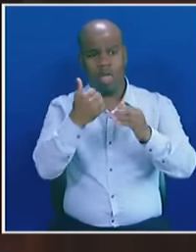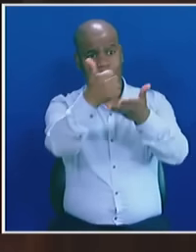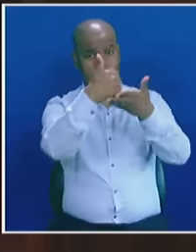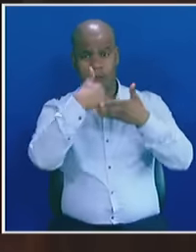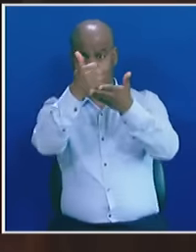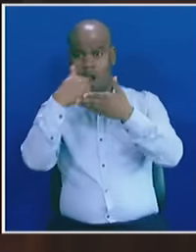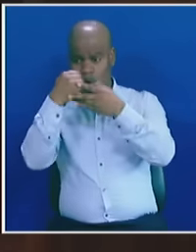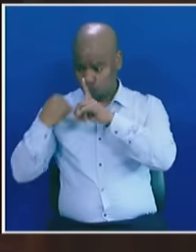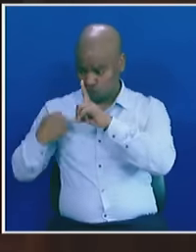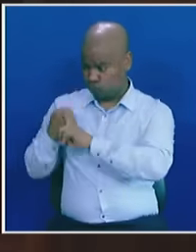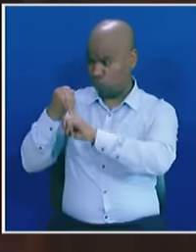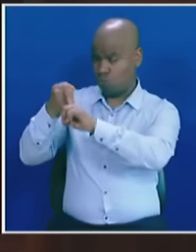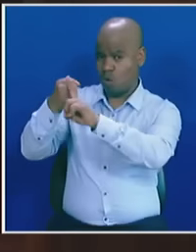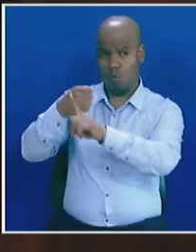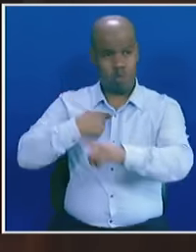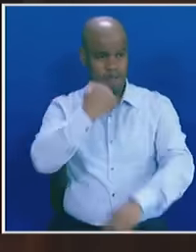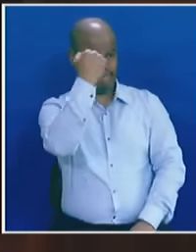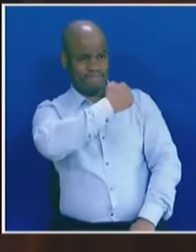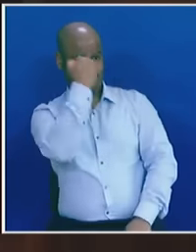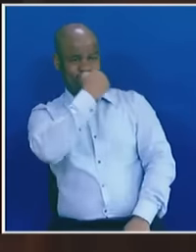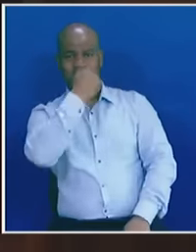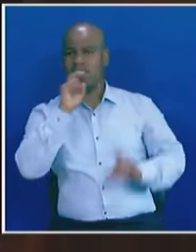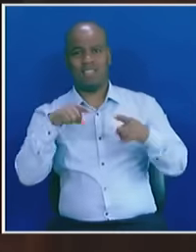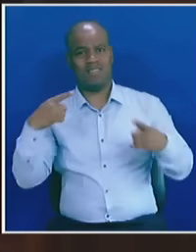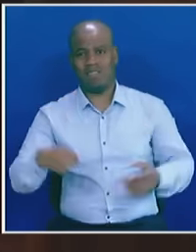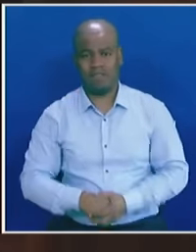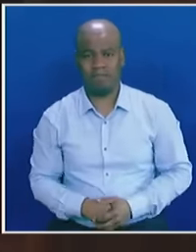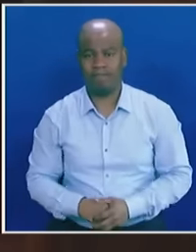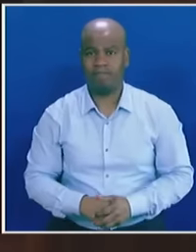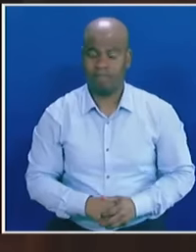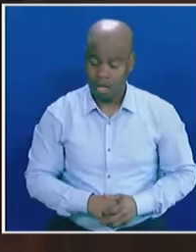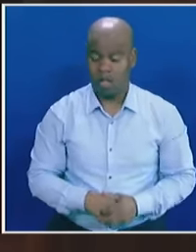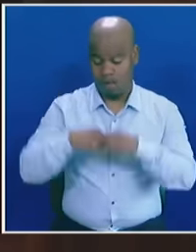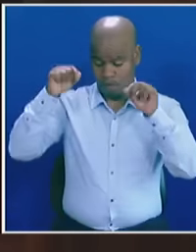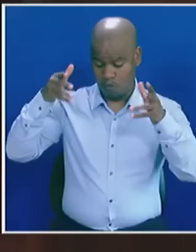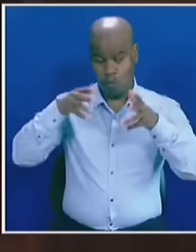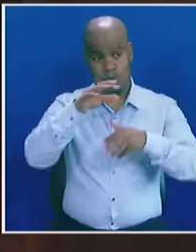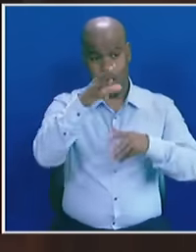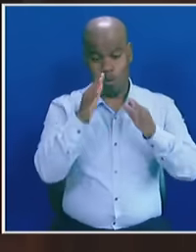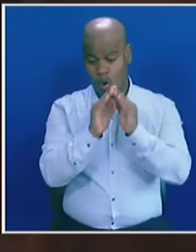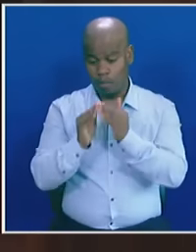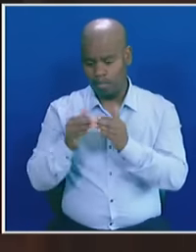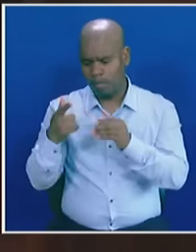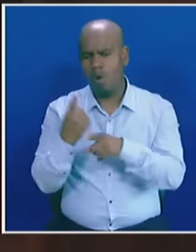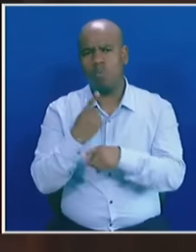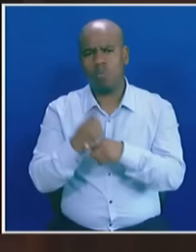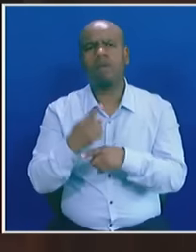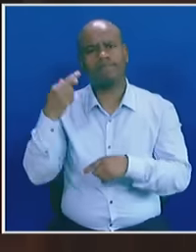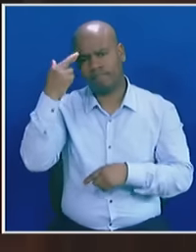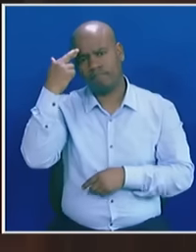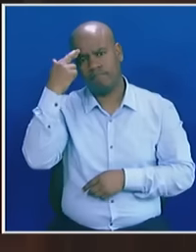and we shall not be apologetic. Our intelligence community must remember all the